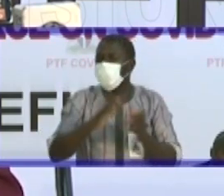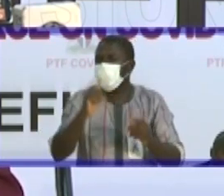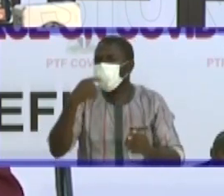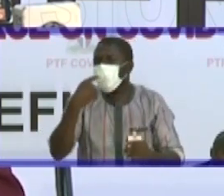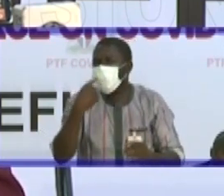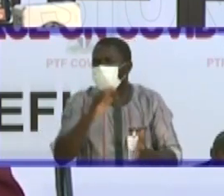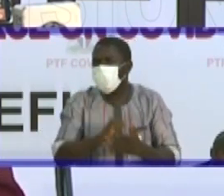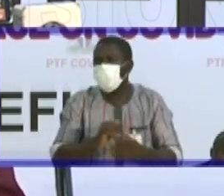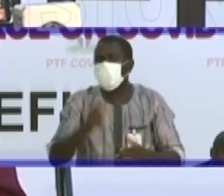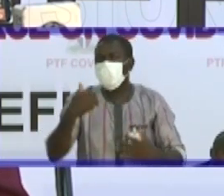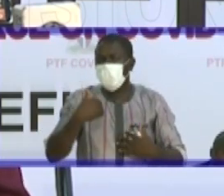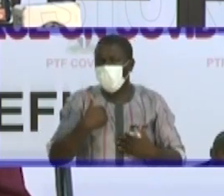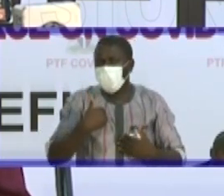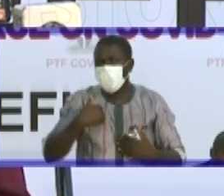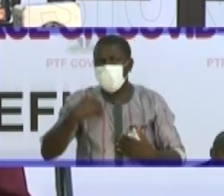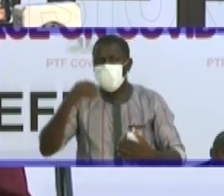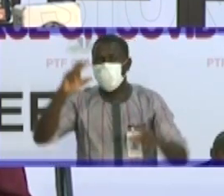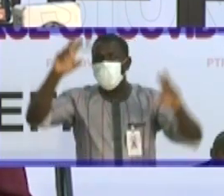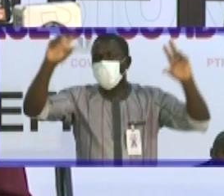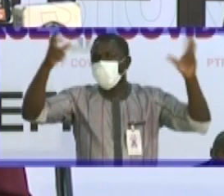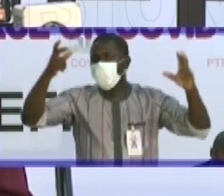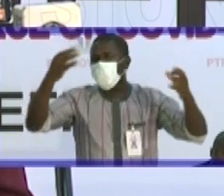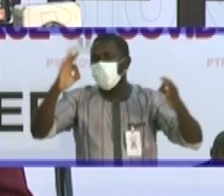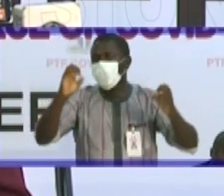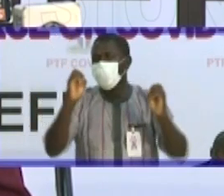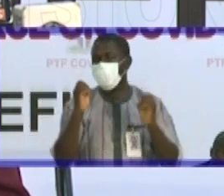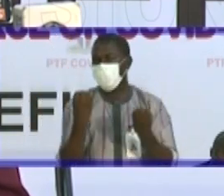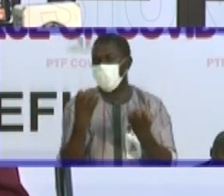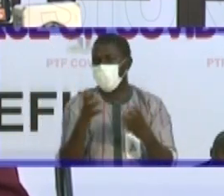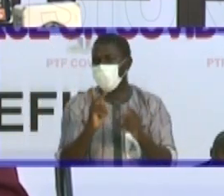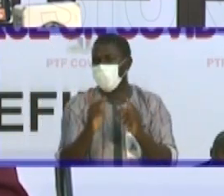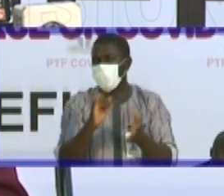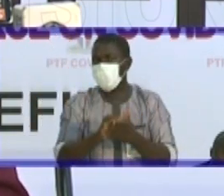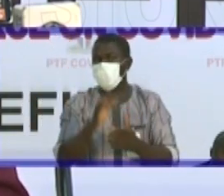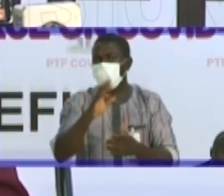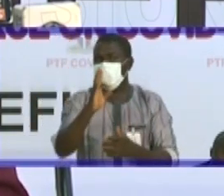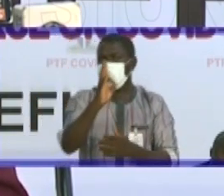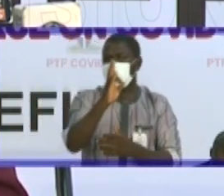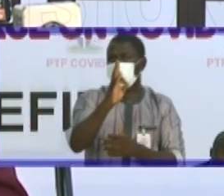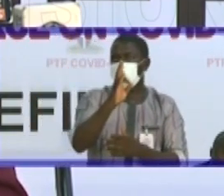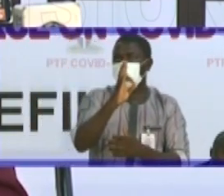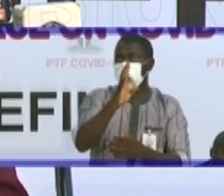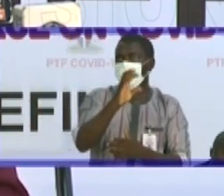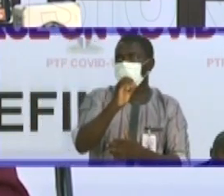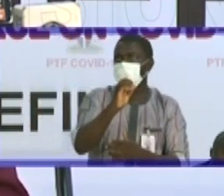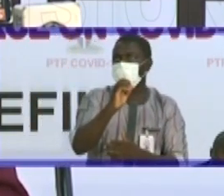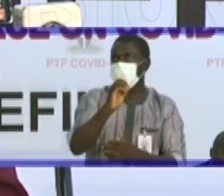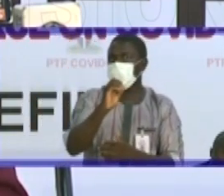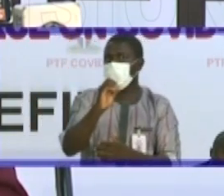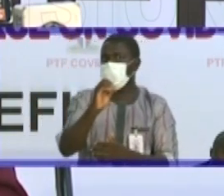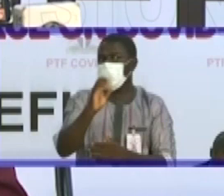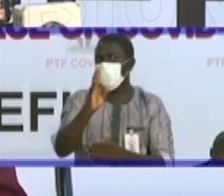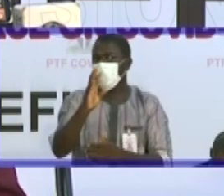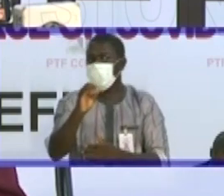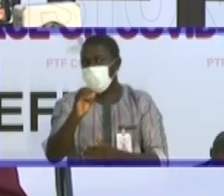why you have a ratio of infected people of 70 to 30, 70 men are